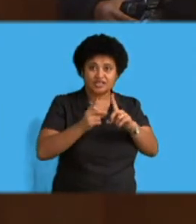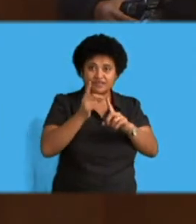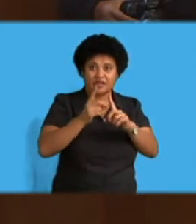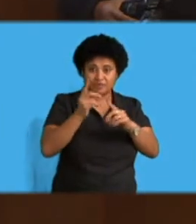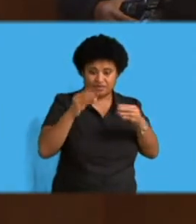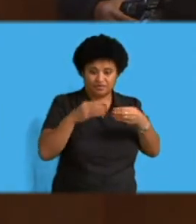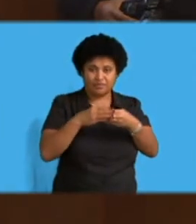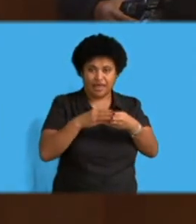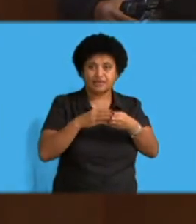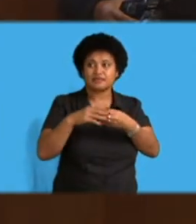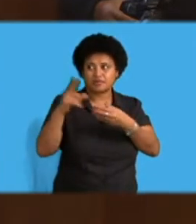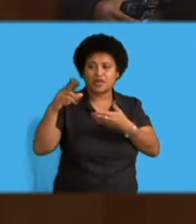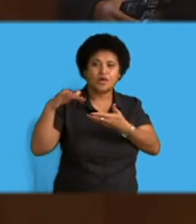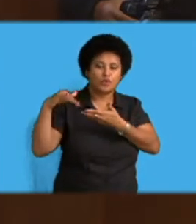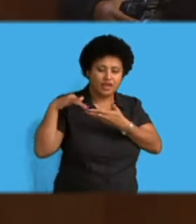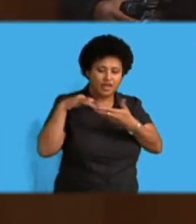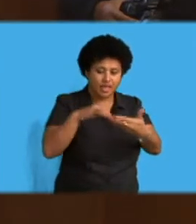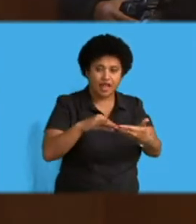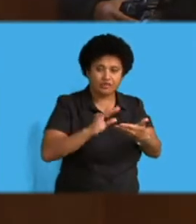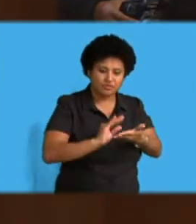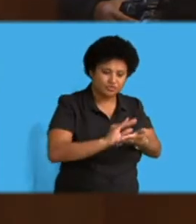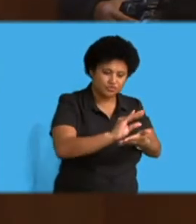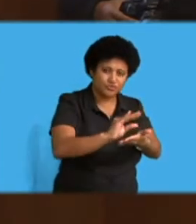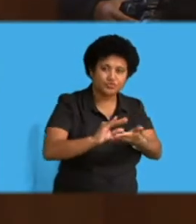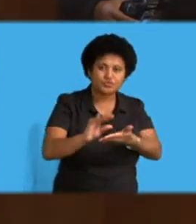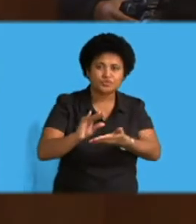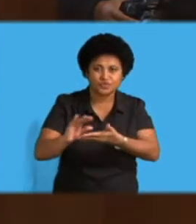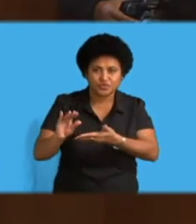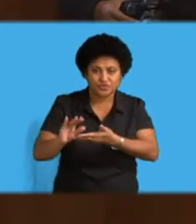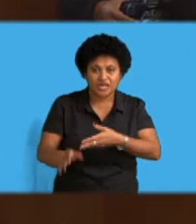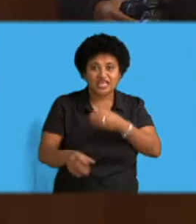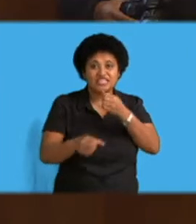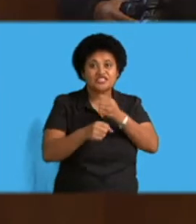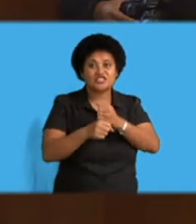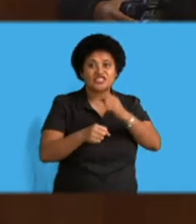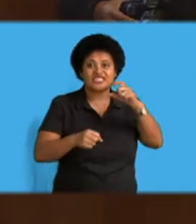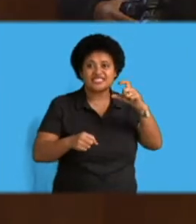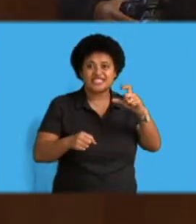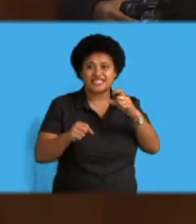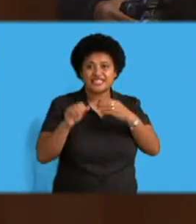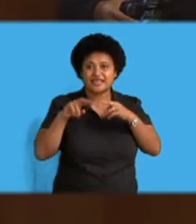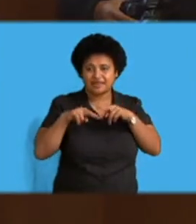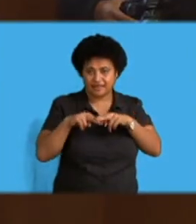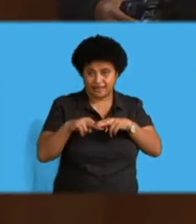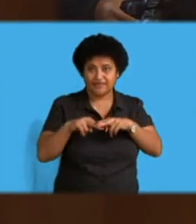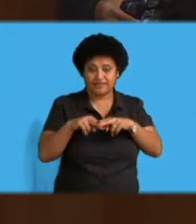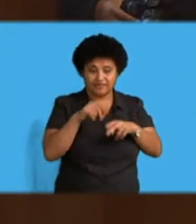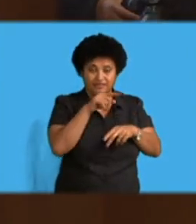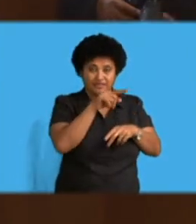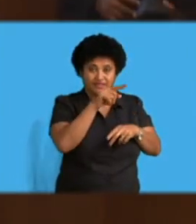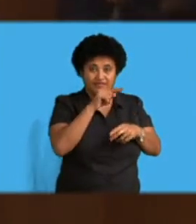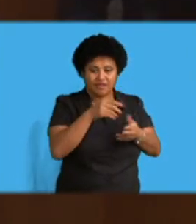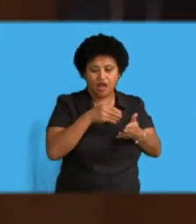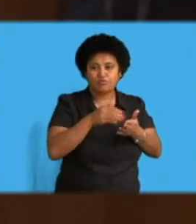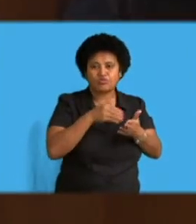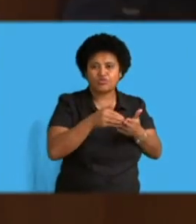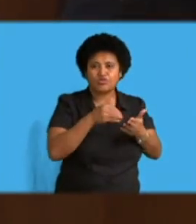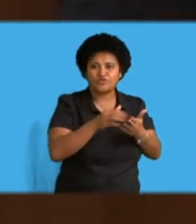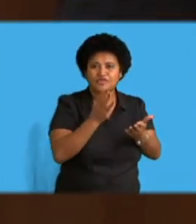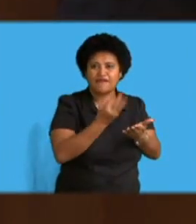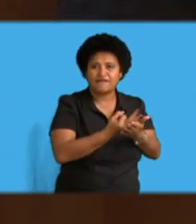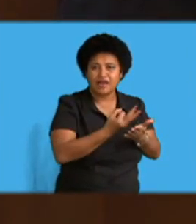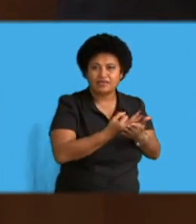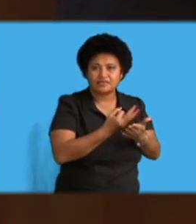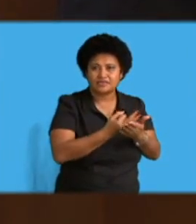commencement and completion of projects. In other words, if GCF approves the fund as a grant as part of a wider development project